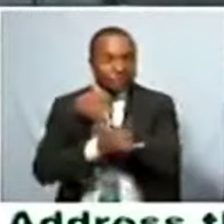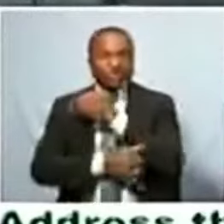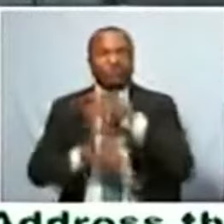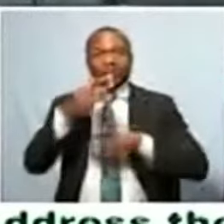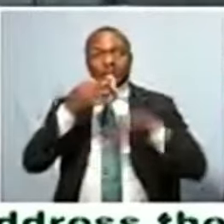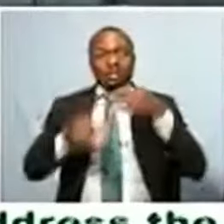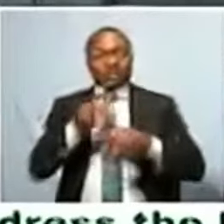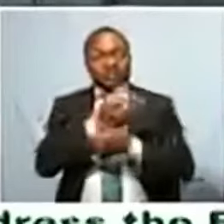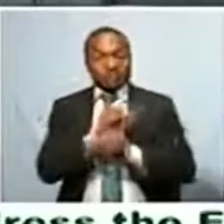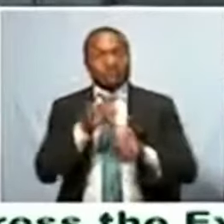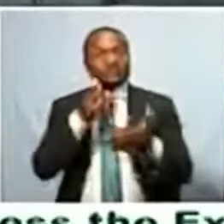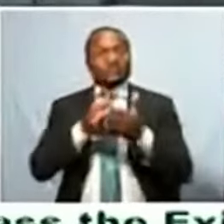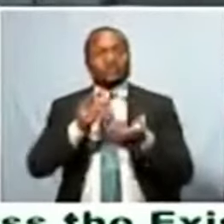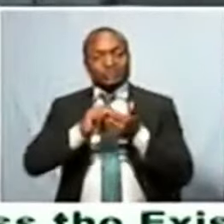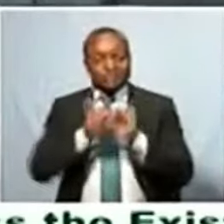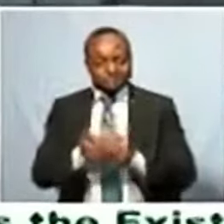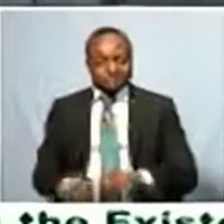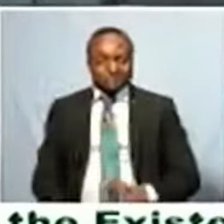we solve this problem.